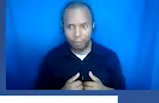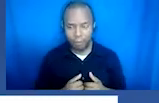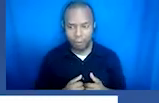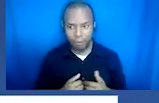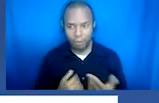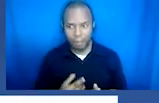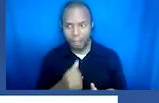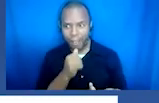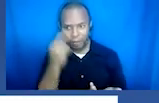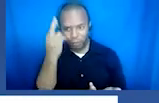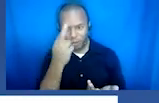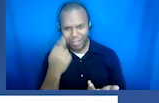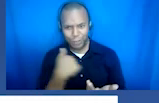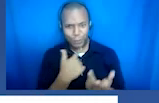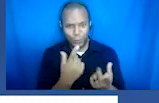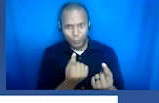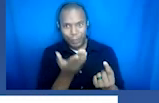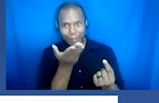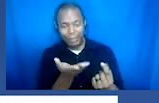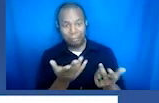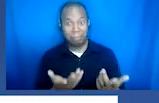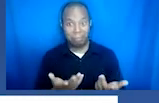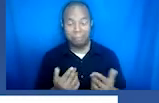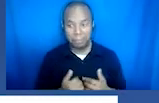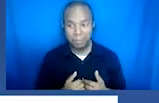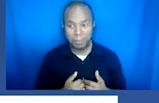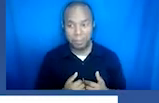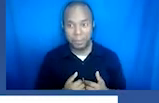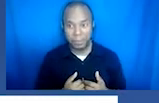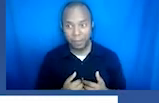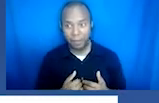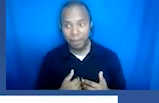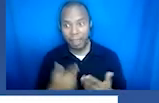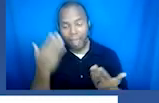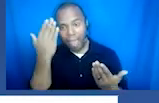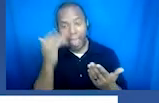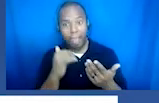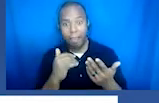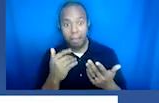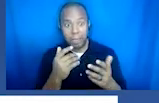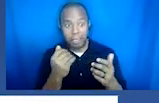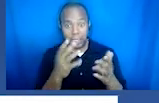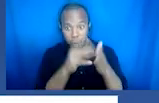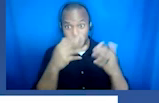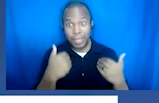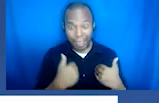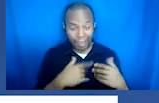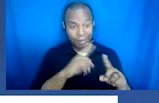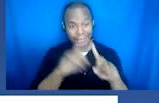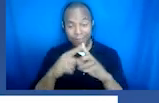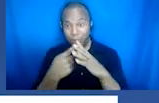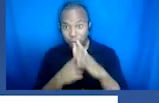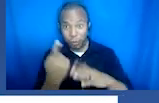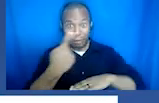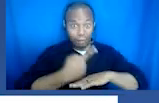I didn't know we were doing this, and so I didn't realize that students were having these multiple start dates that would confuse them. And that